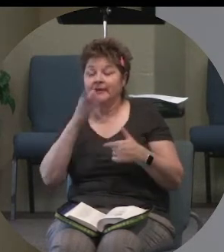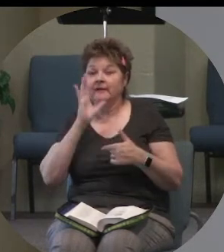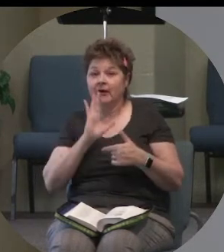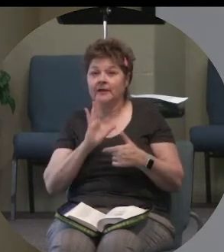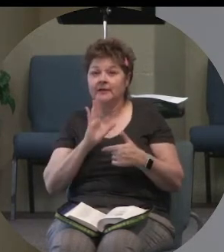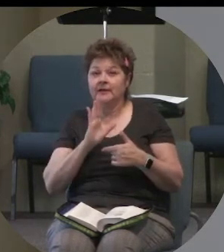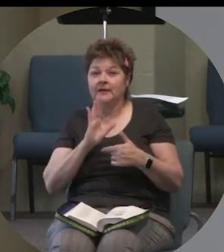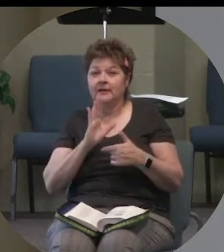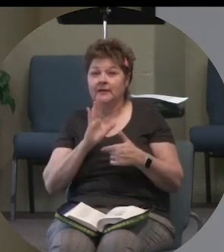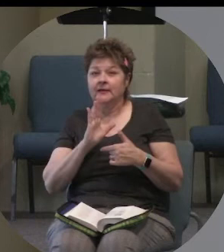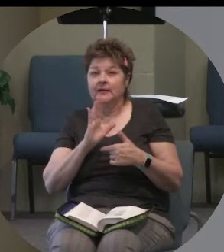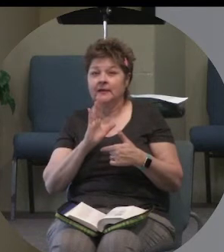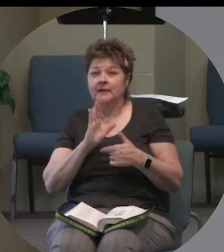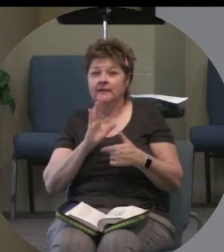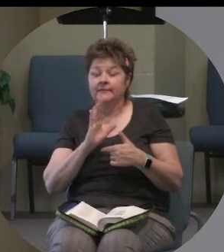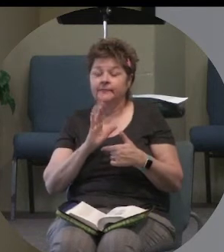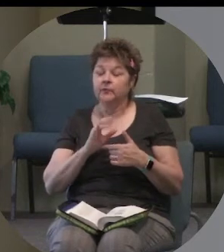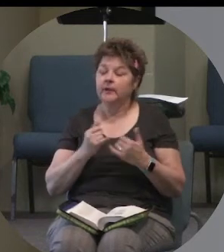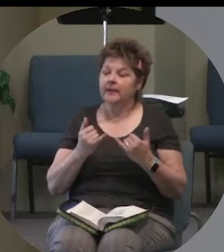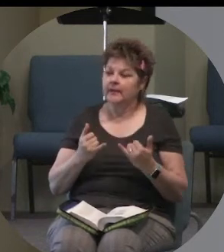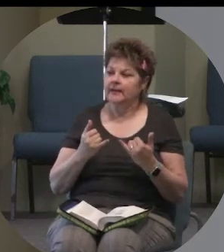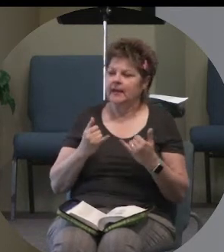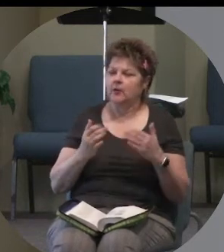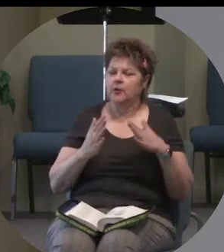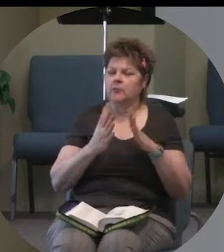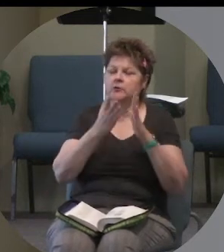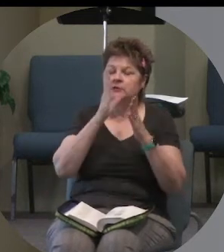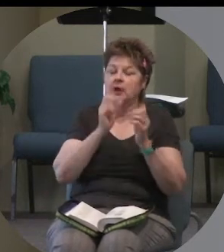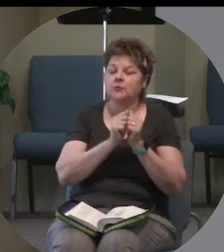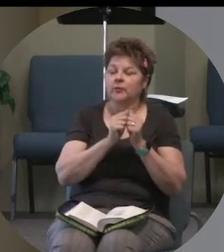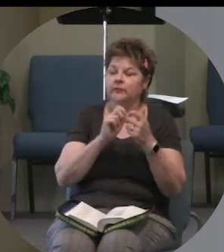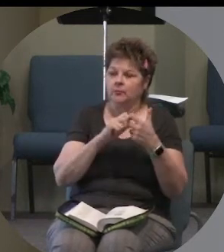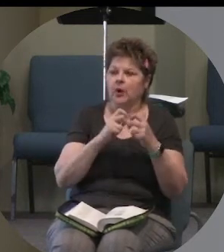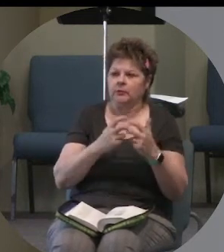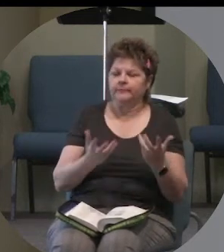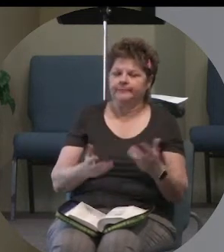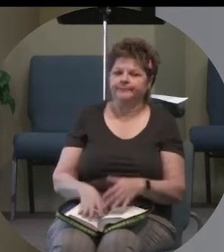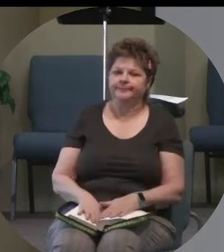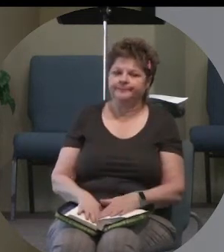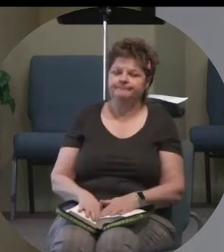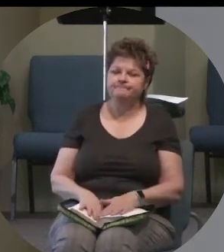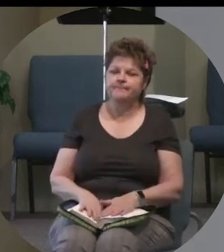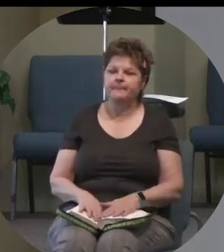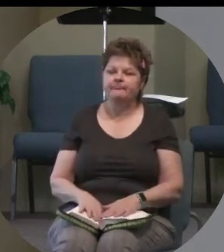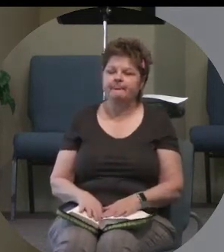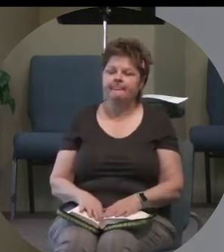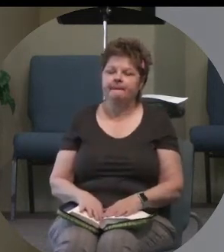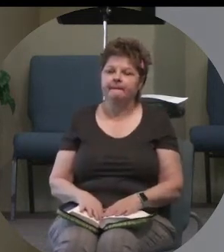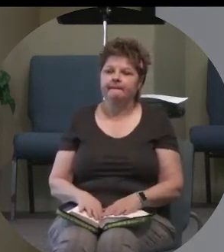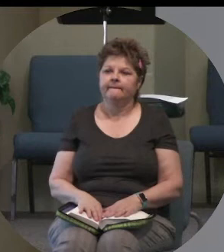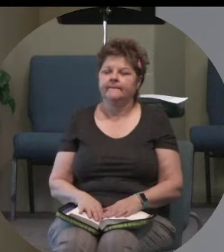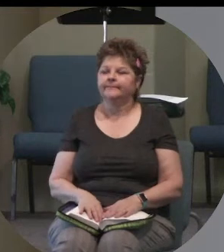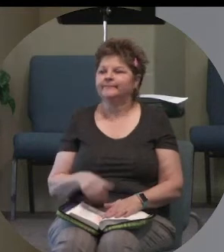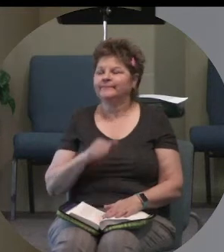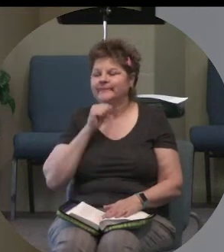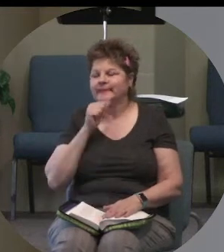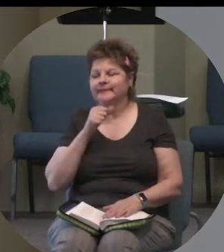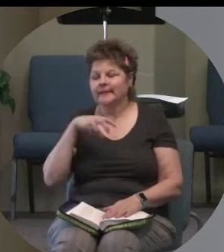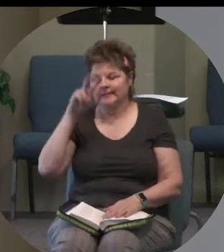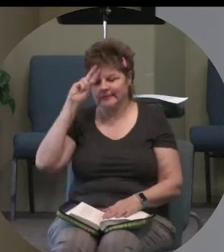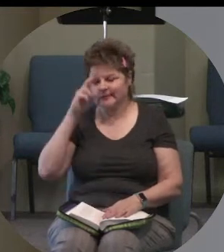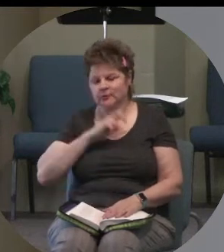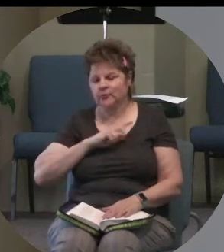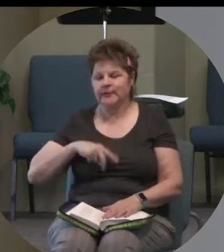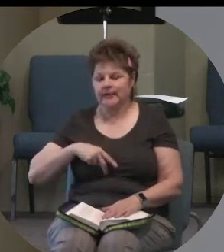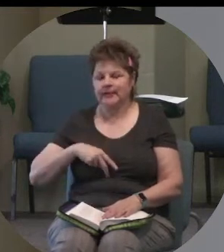now approaches God with the problem. He begins to lay it out. He's not a dumb king. He knows that God knows